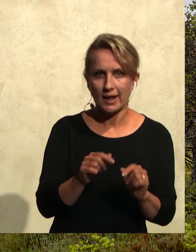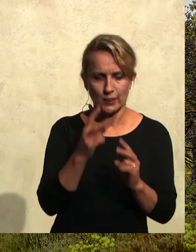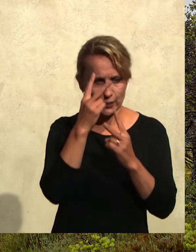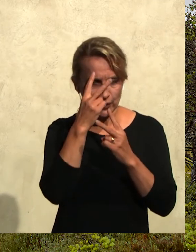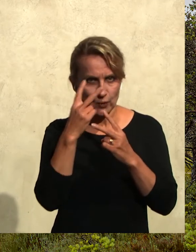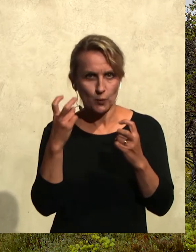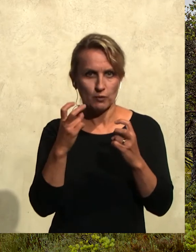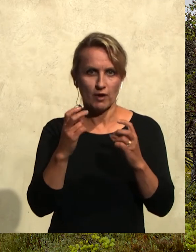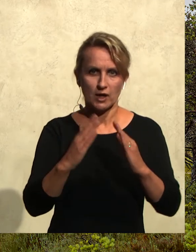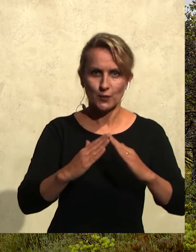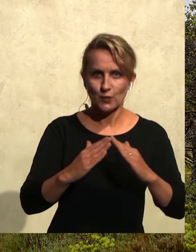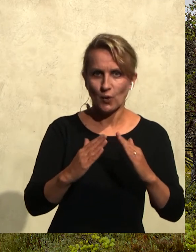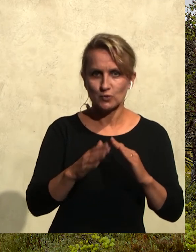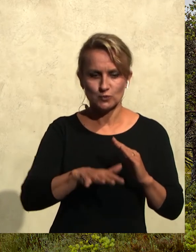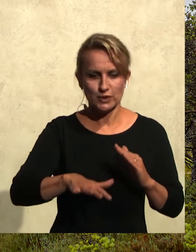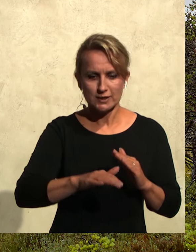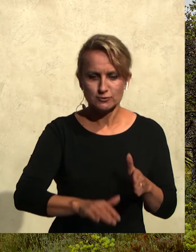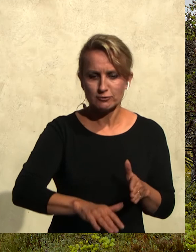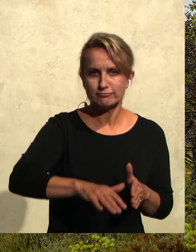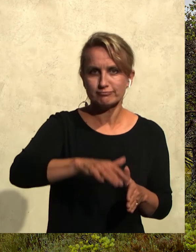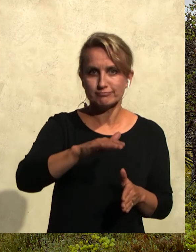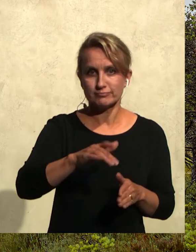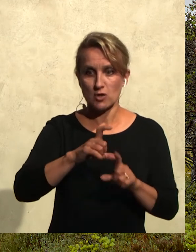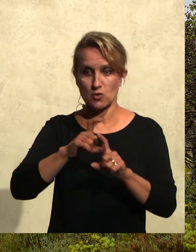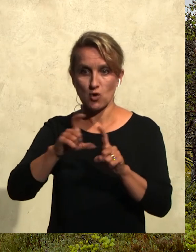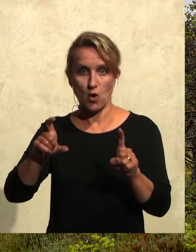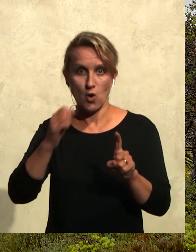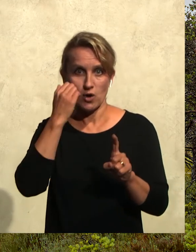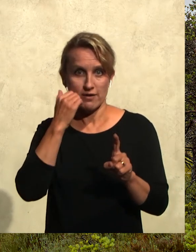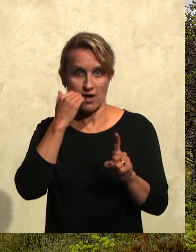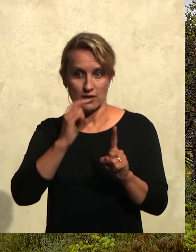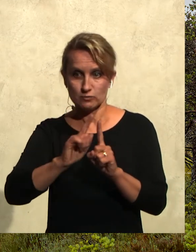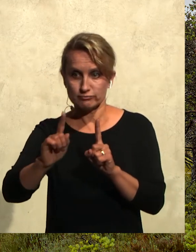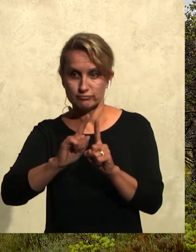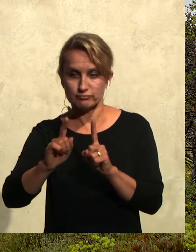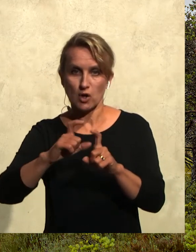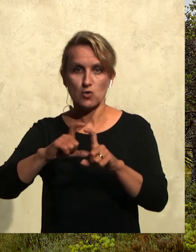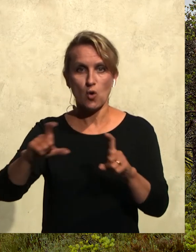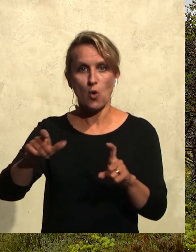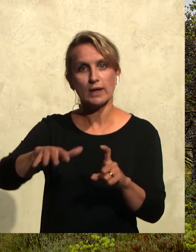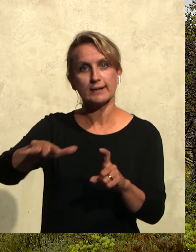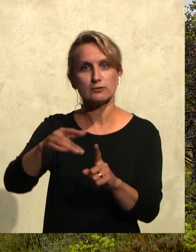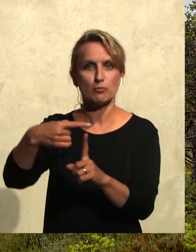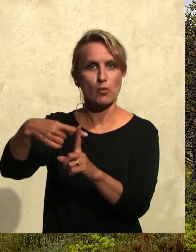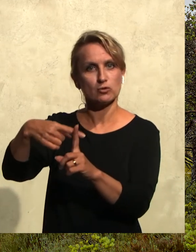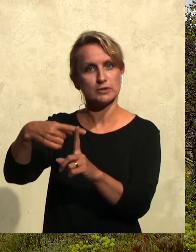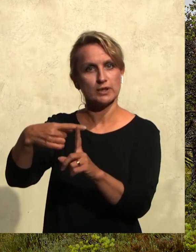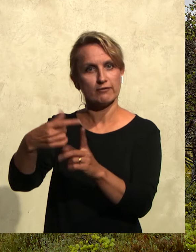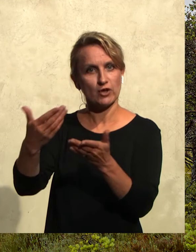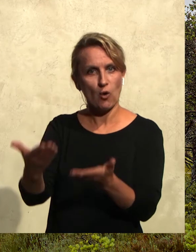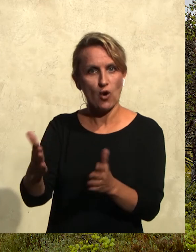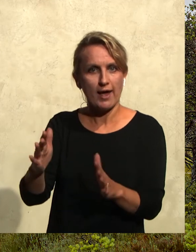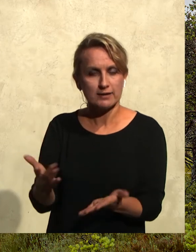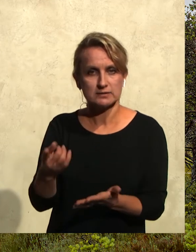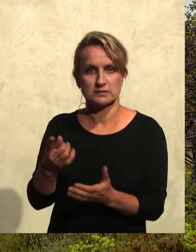having a positive school environment is very important, and having exposure to bullying